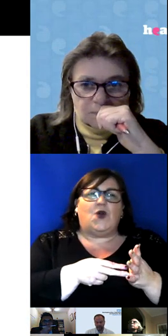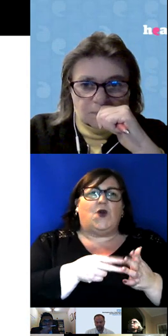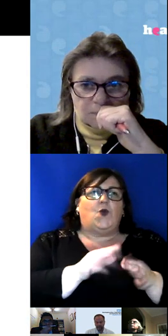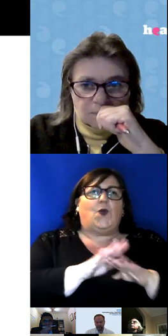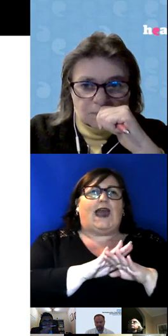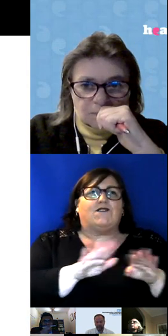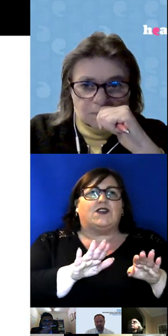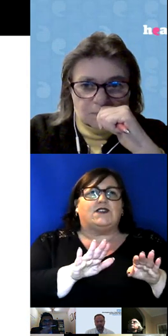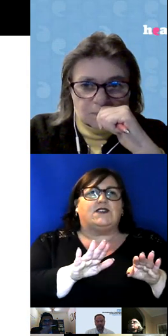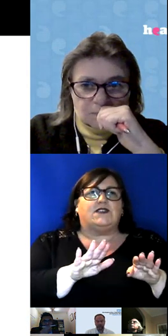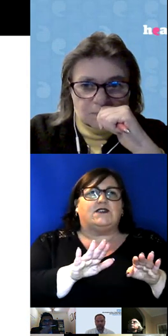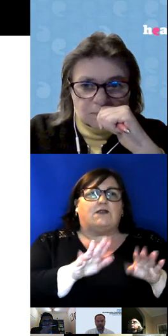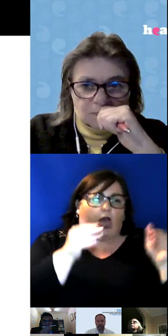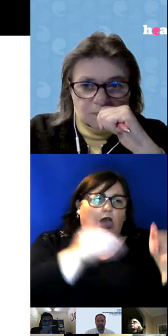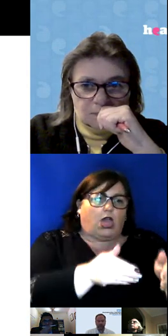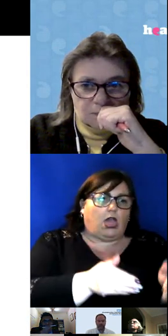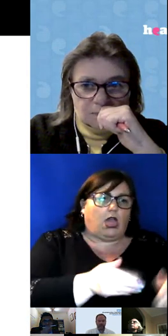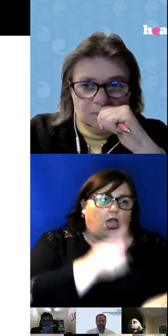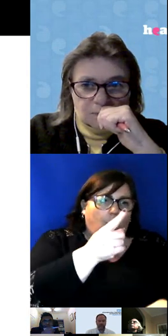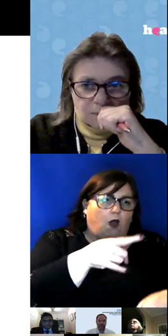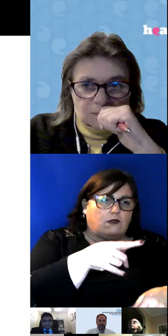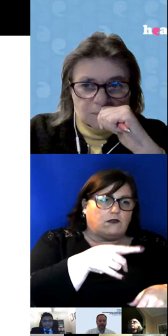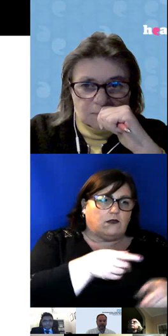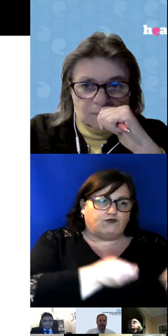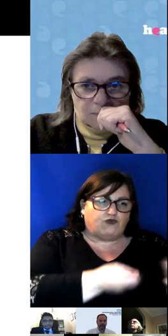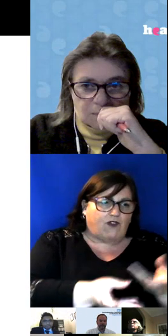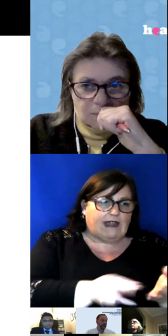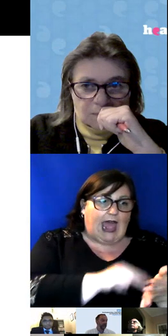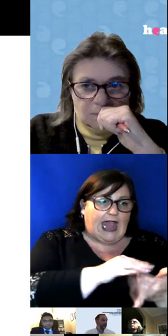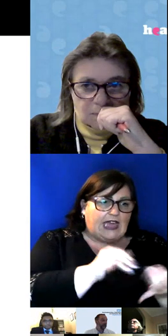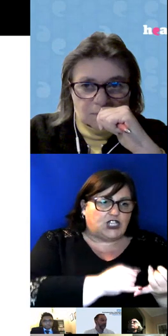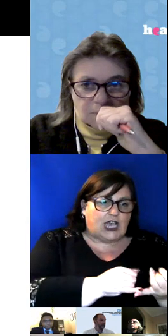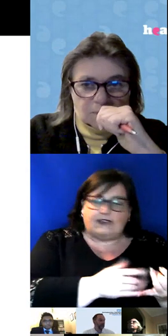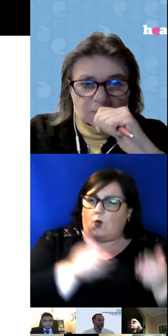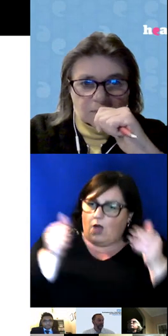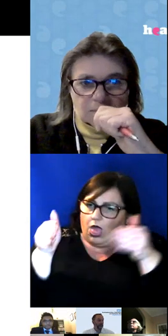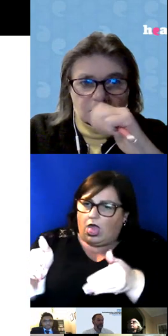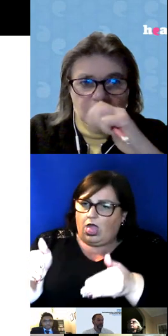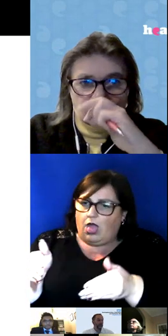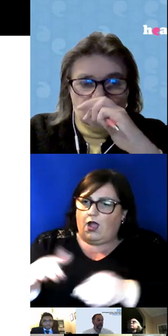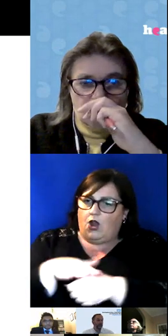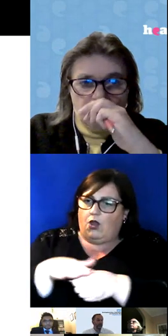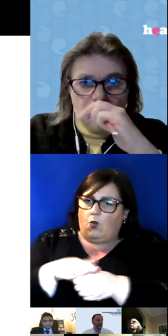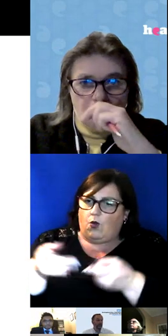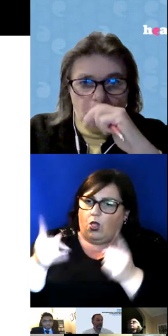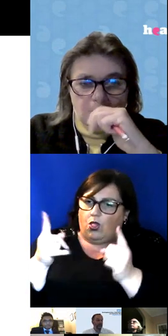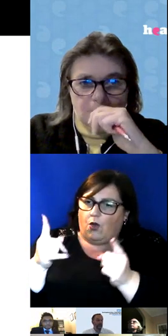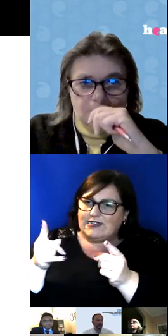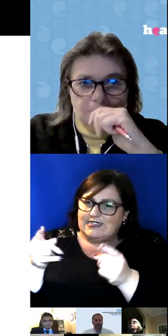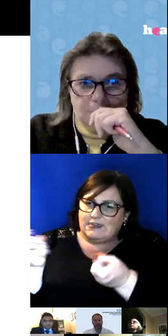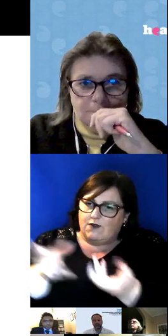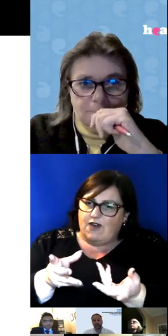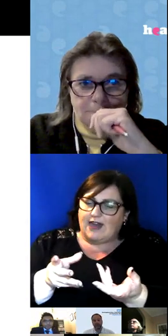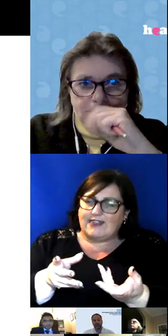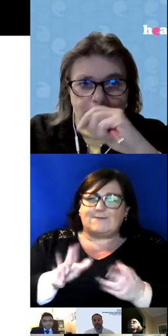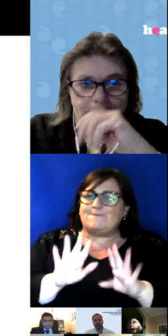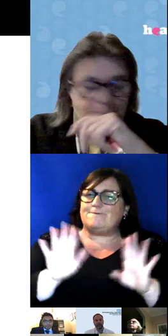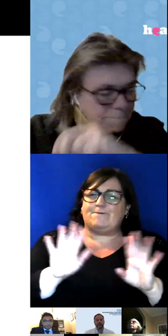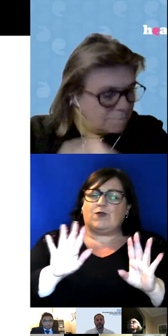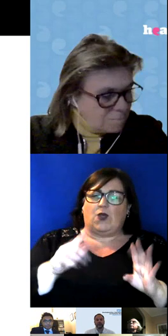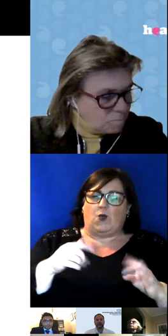to NHS providers or local authority providers. We've tried to describe a number of priorities that